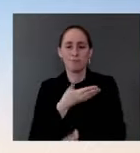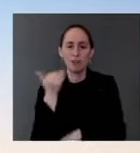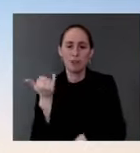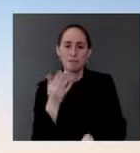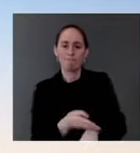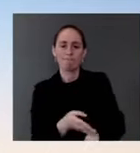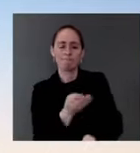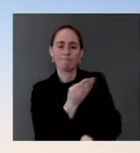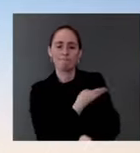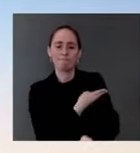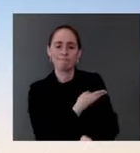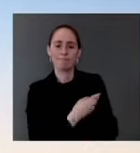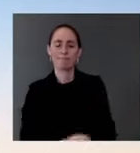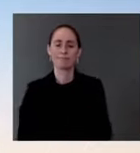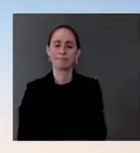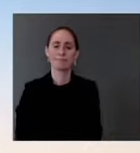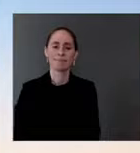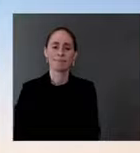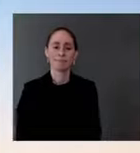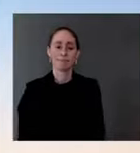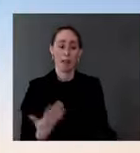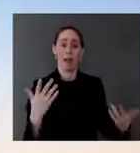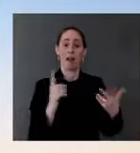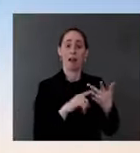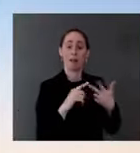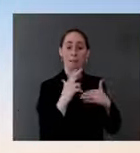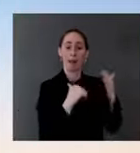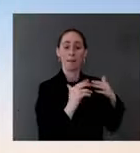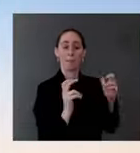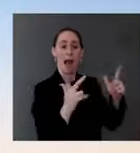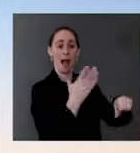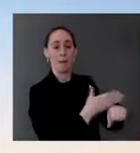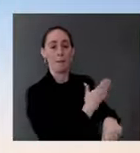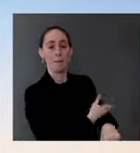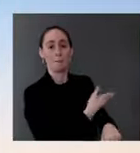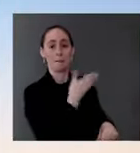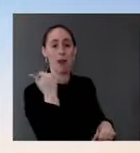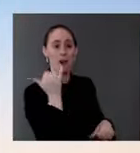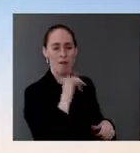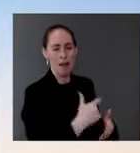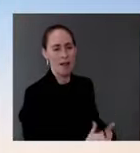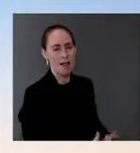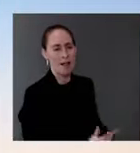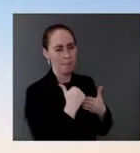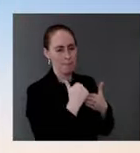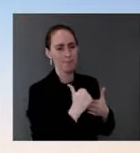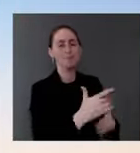the country. All right, happy Friday, everyone. Thank you, everyone. Have a good day.